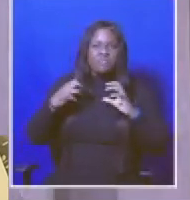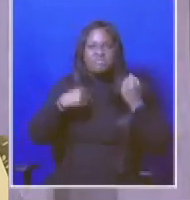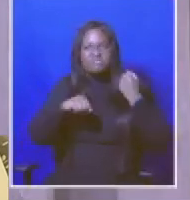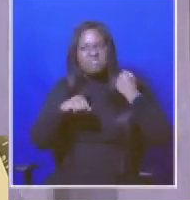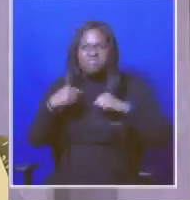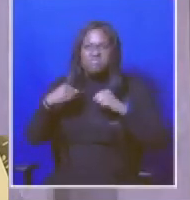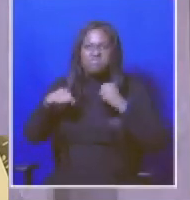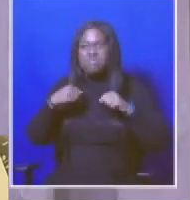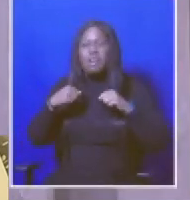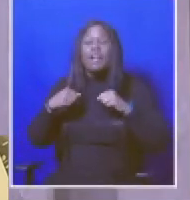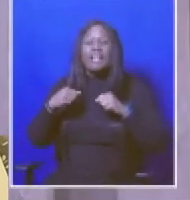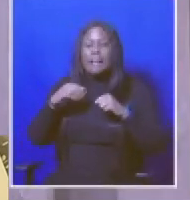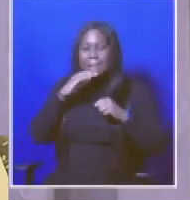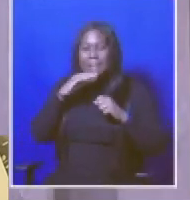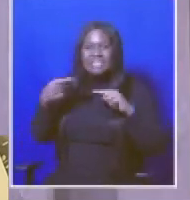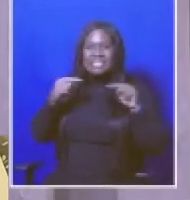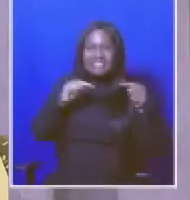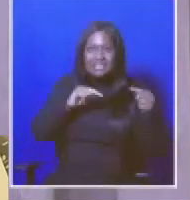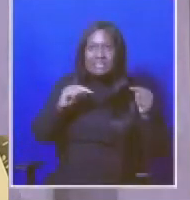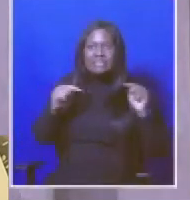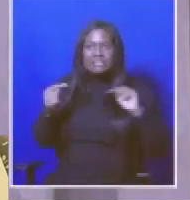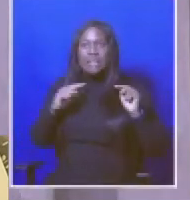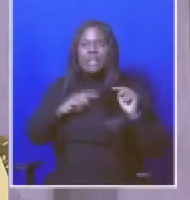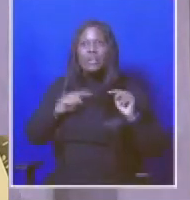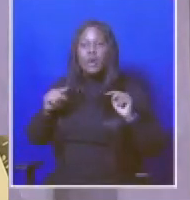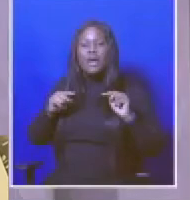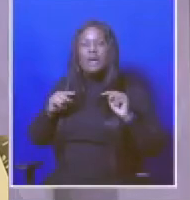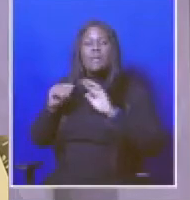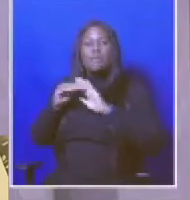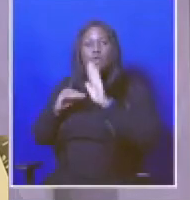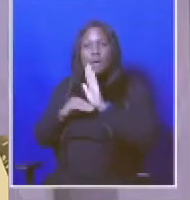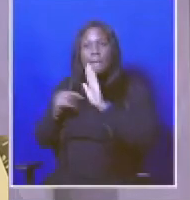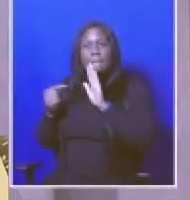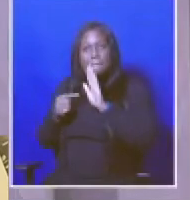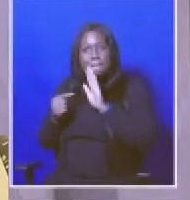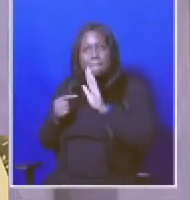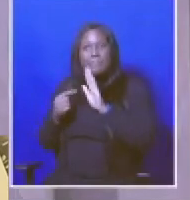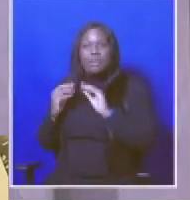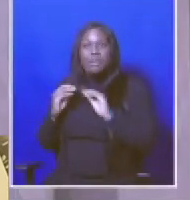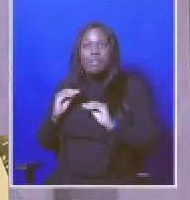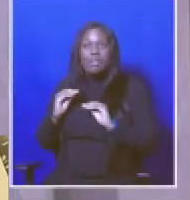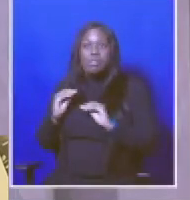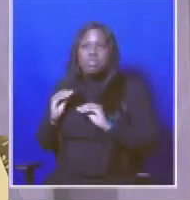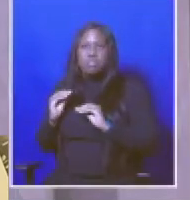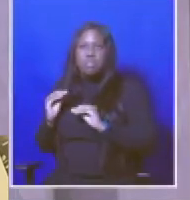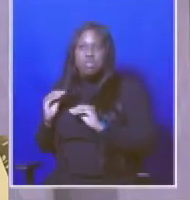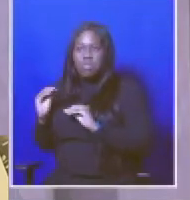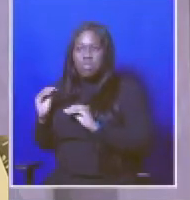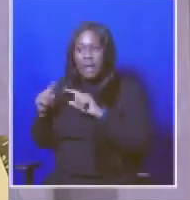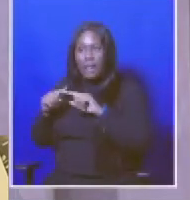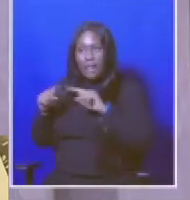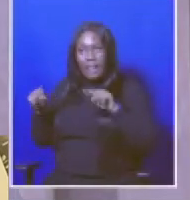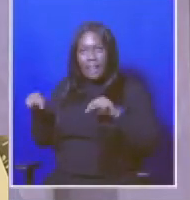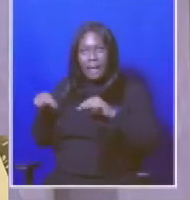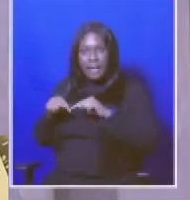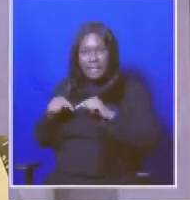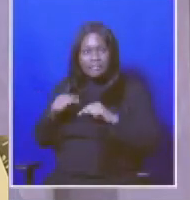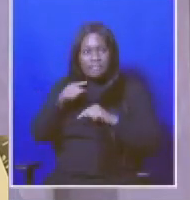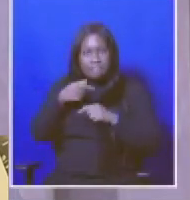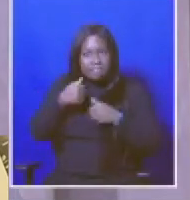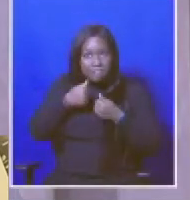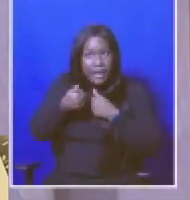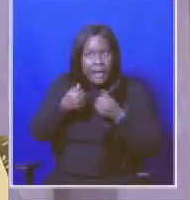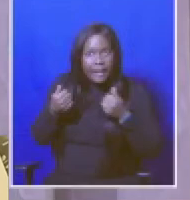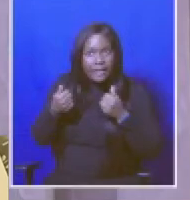to delay the program of land reform to ensure that people get back their land